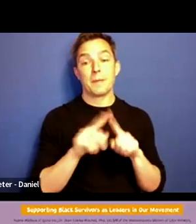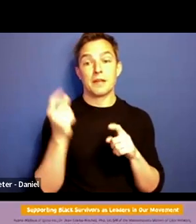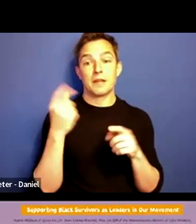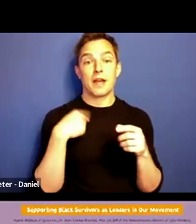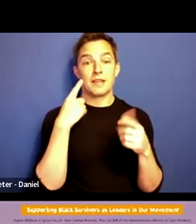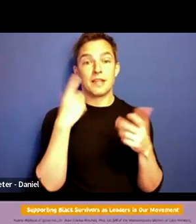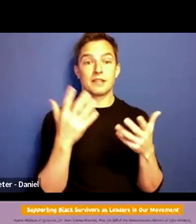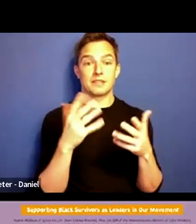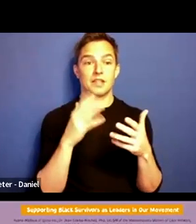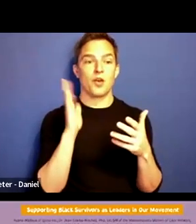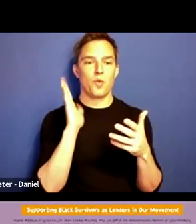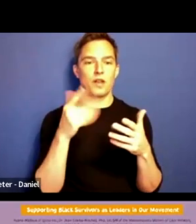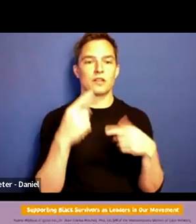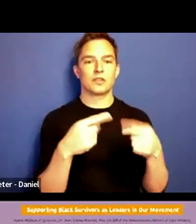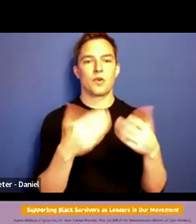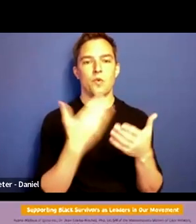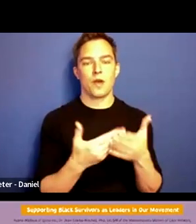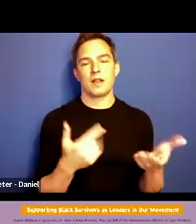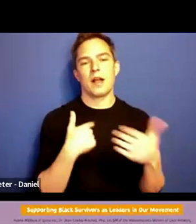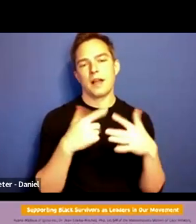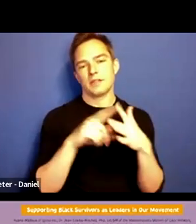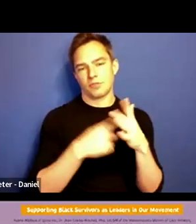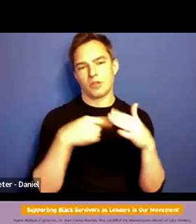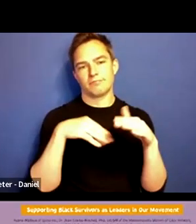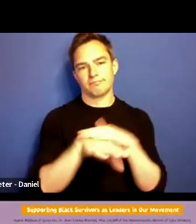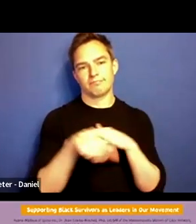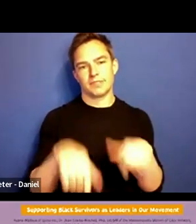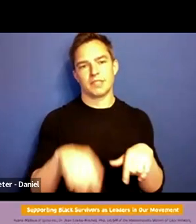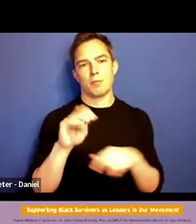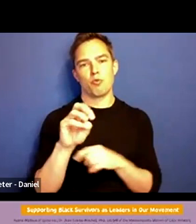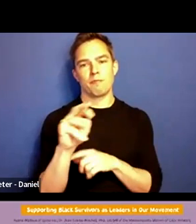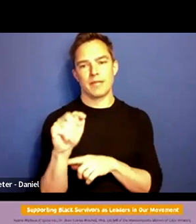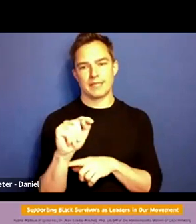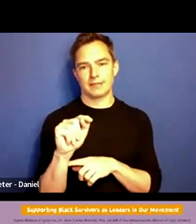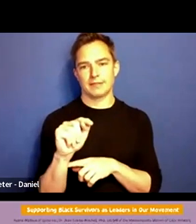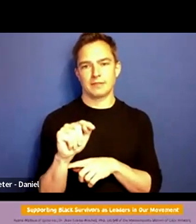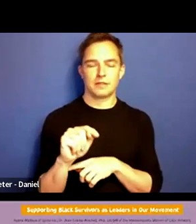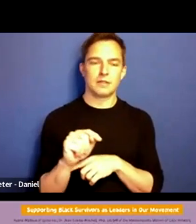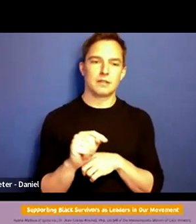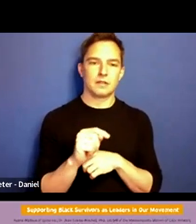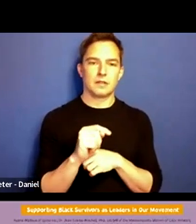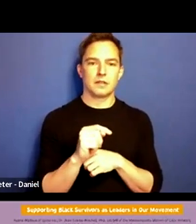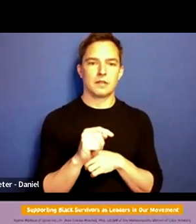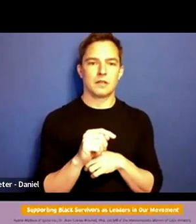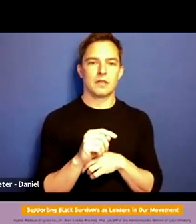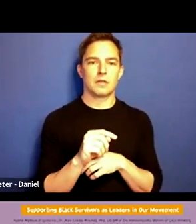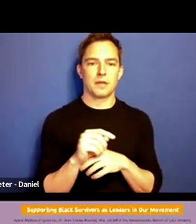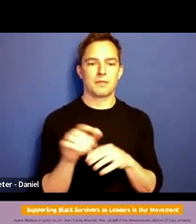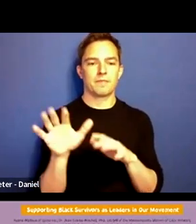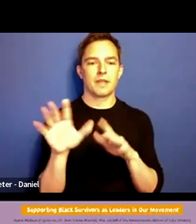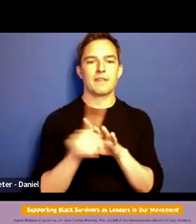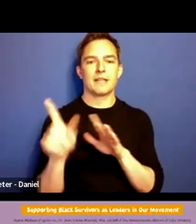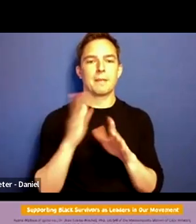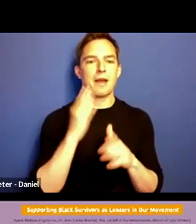all going to go well. I started into this movement by fleeing my home as